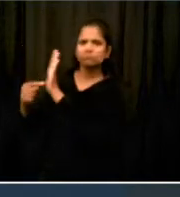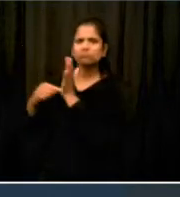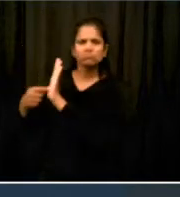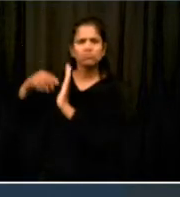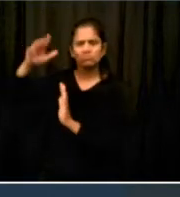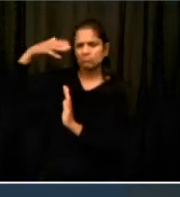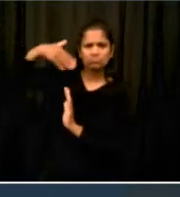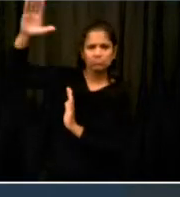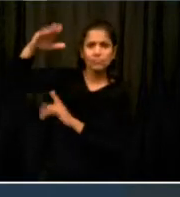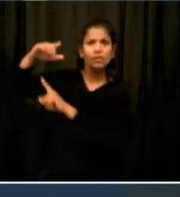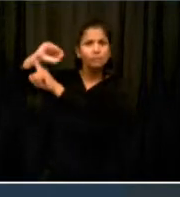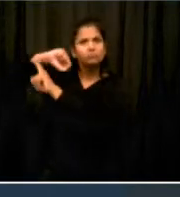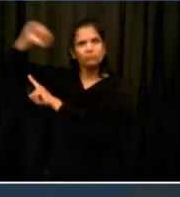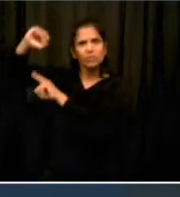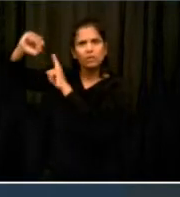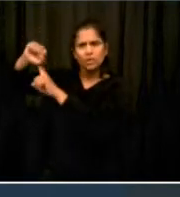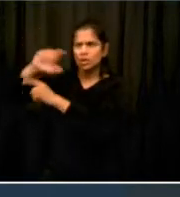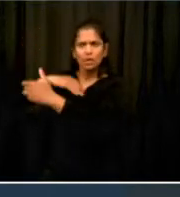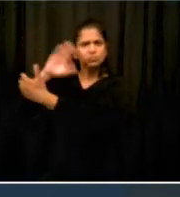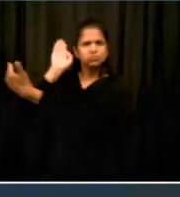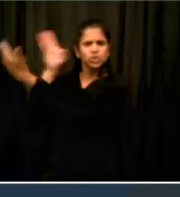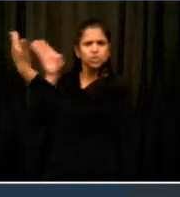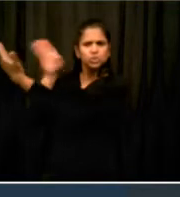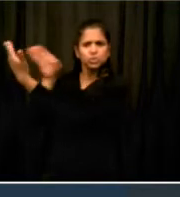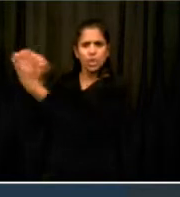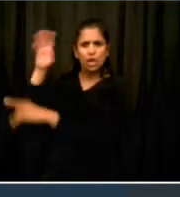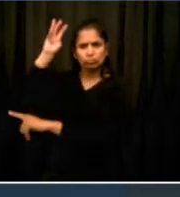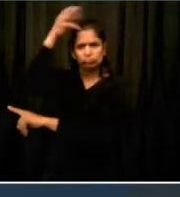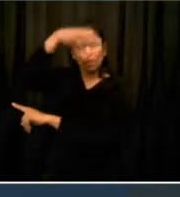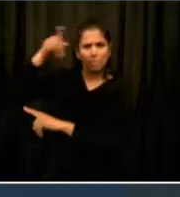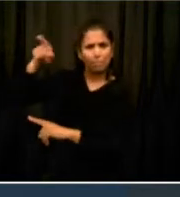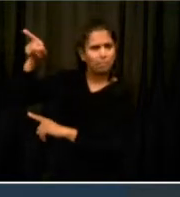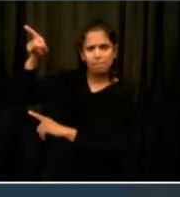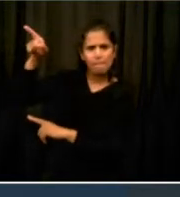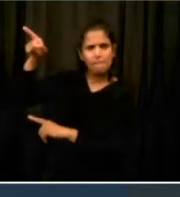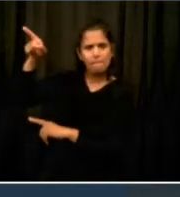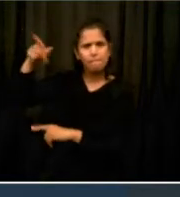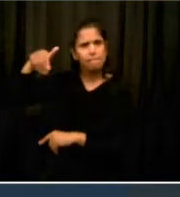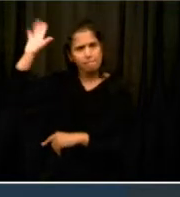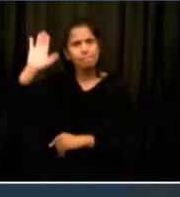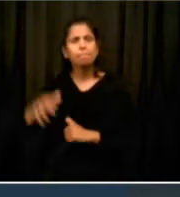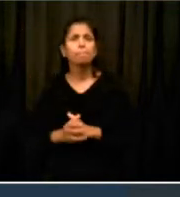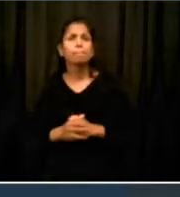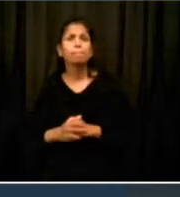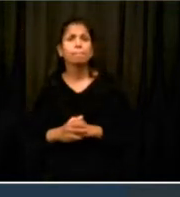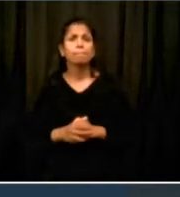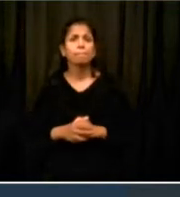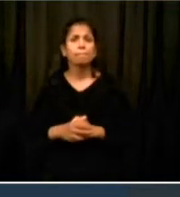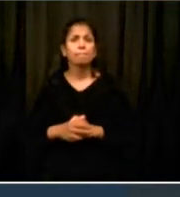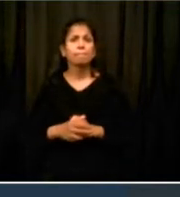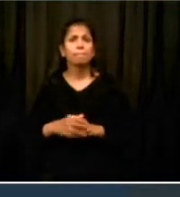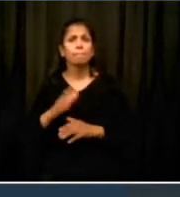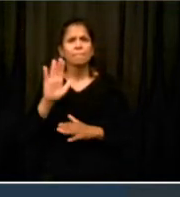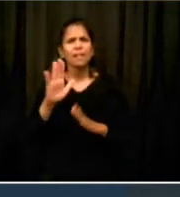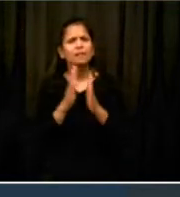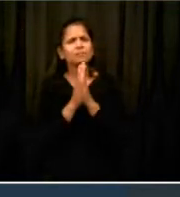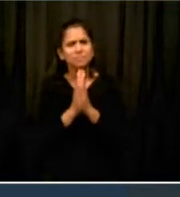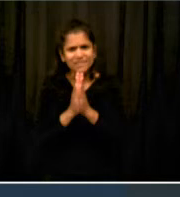to stand up and fill the census out. If you haven't filled it out, it's very easy, 10 minutes, 10 questions. You just go